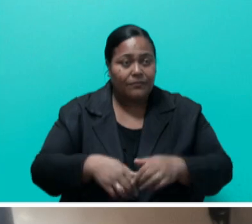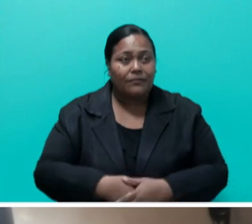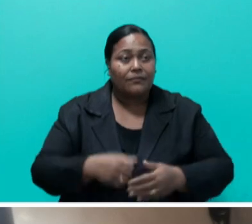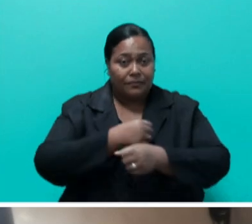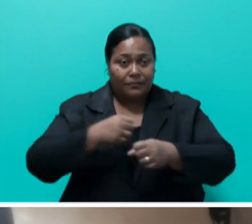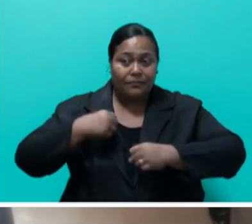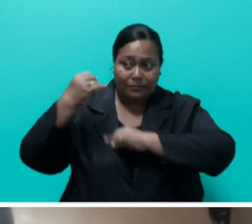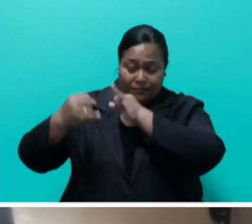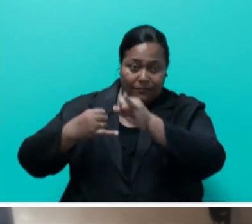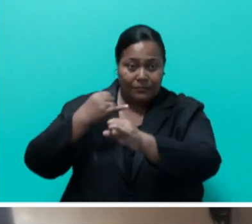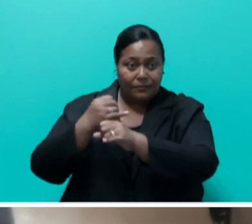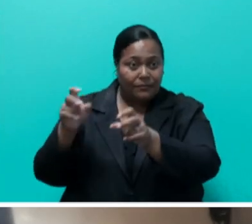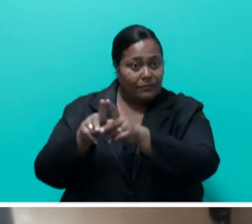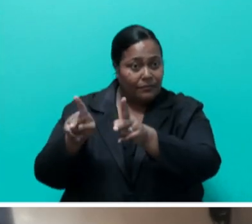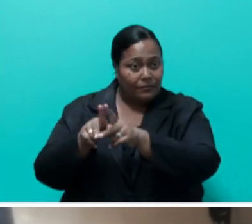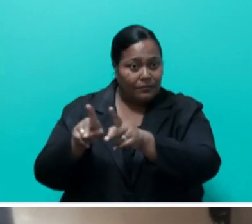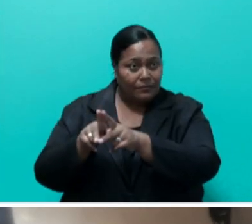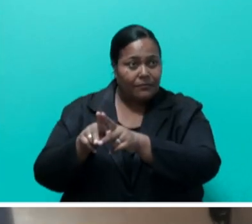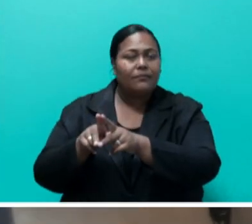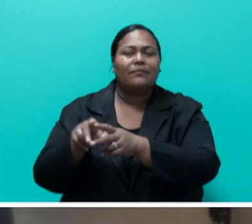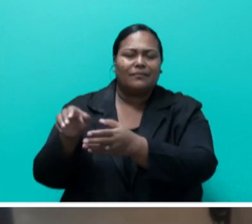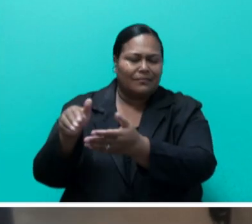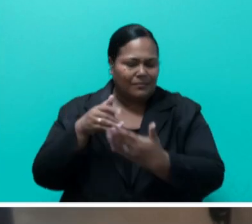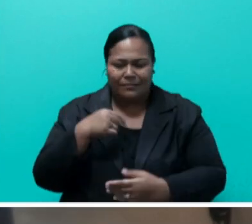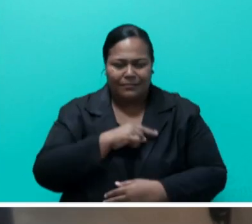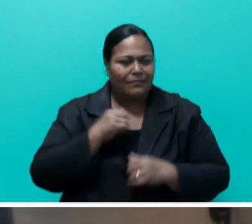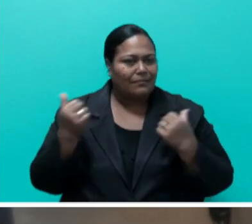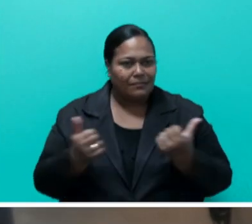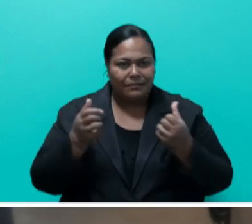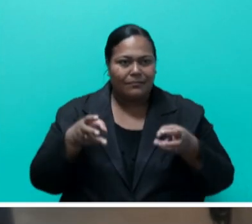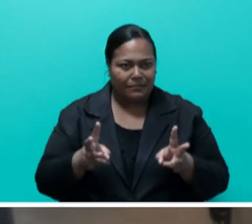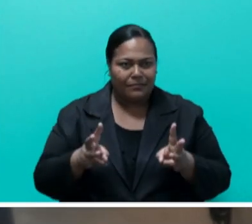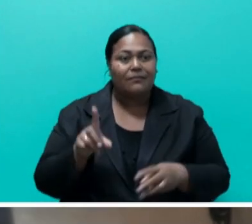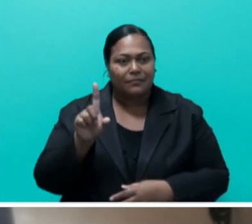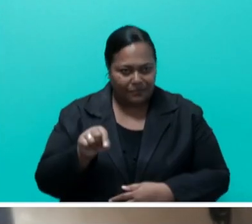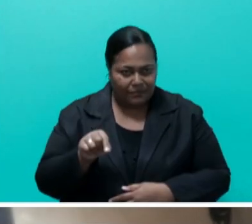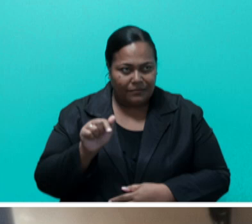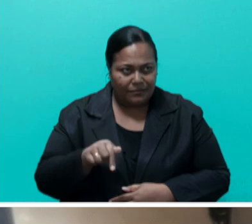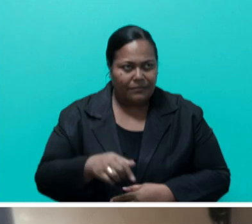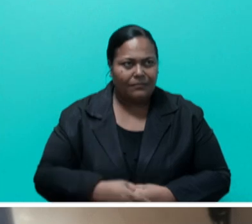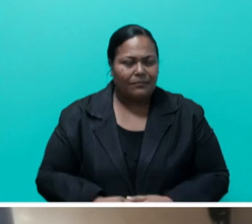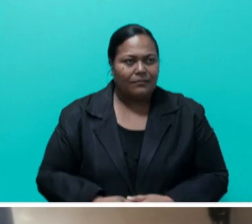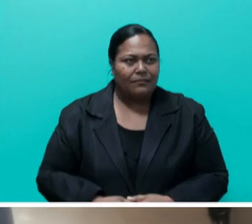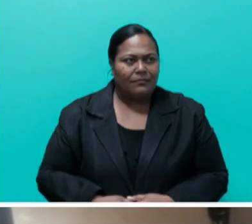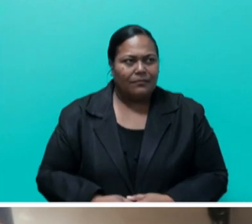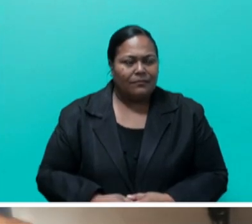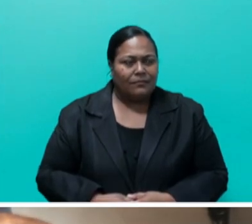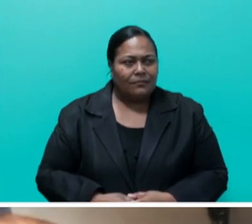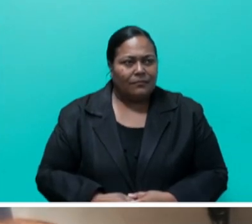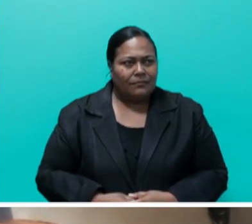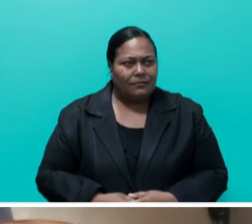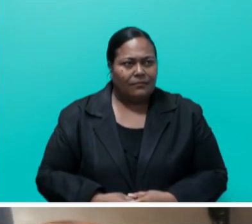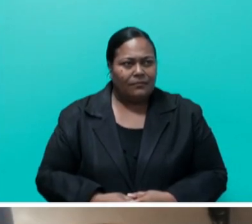international partners are helping us in many ways to do this. But it's for the purpose of